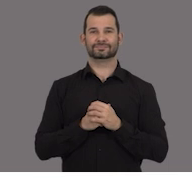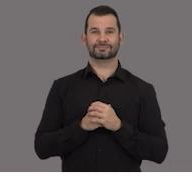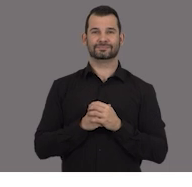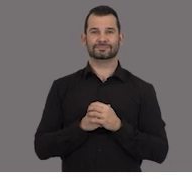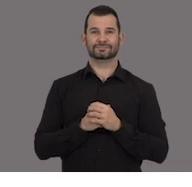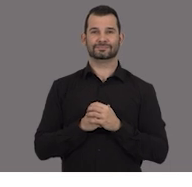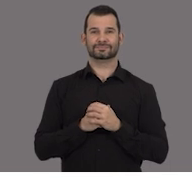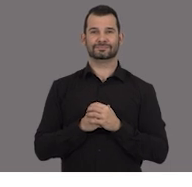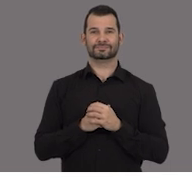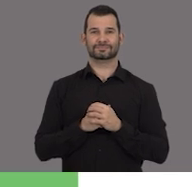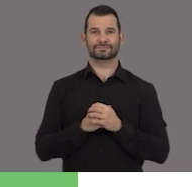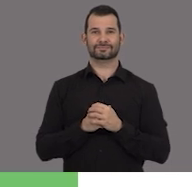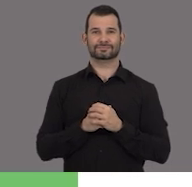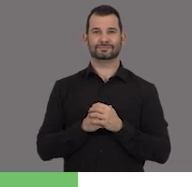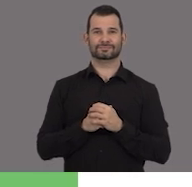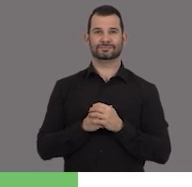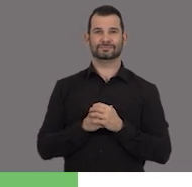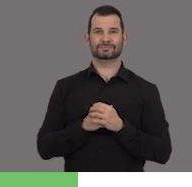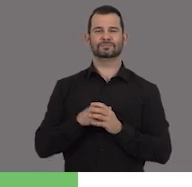canada.ca/taxes-get-ready.